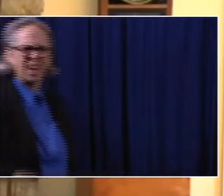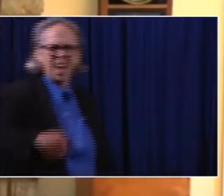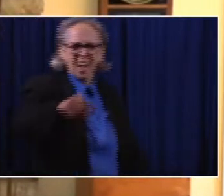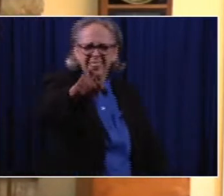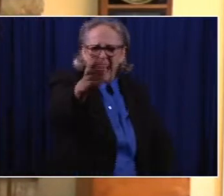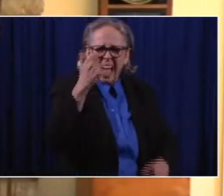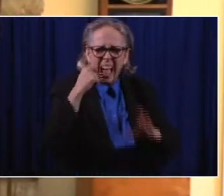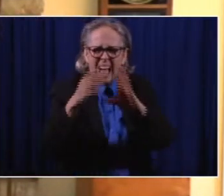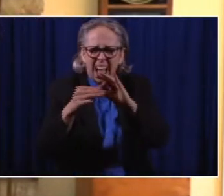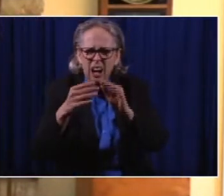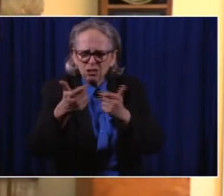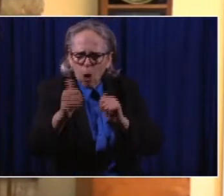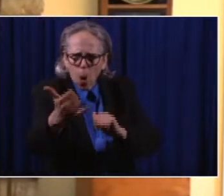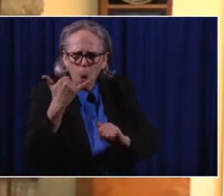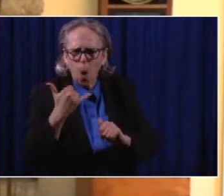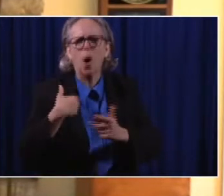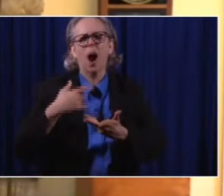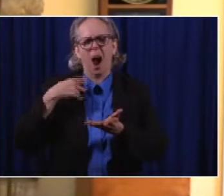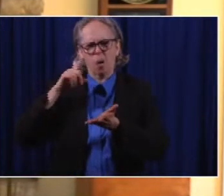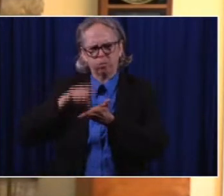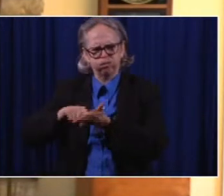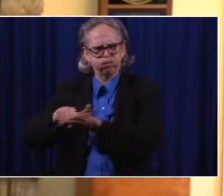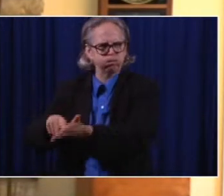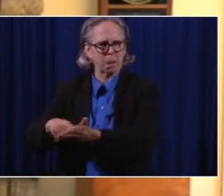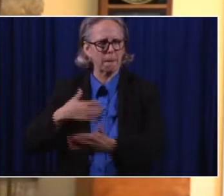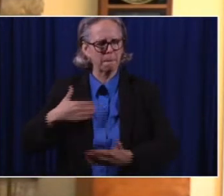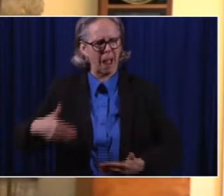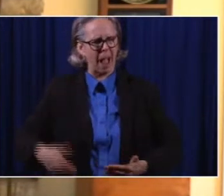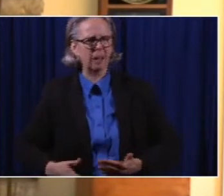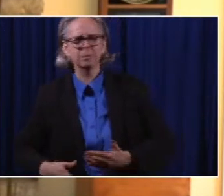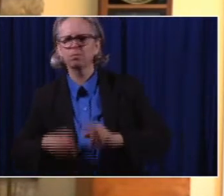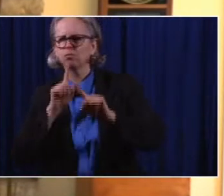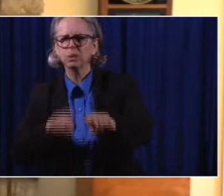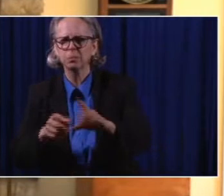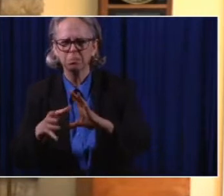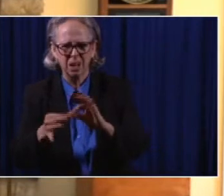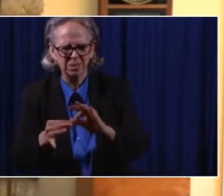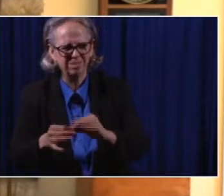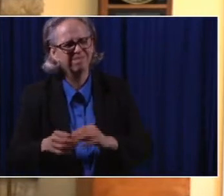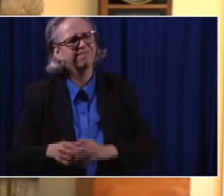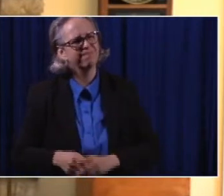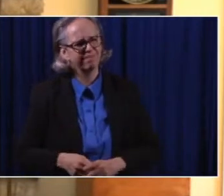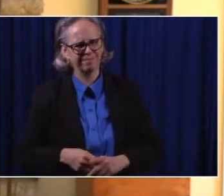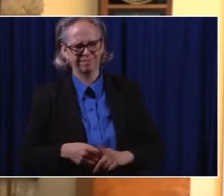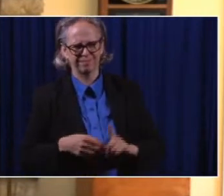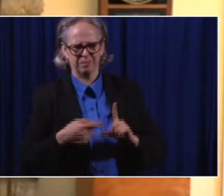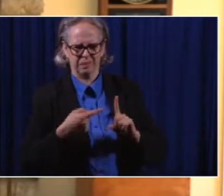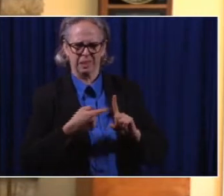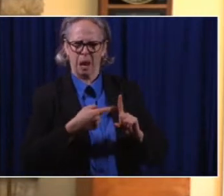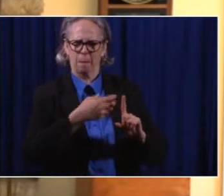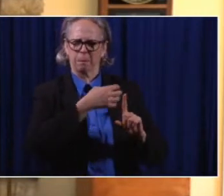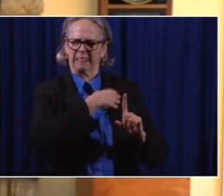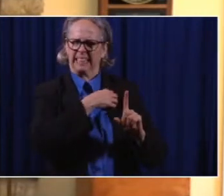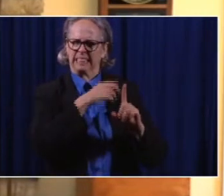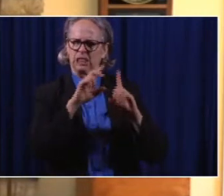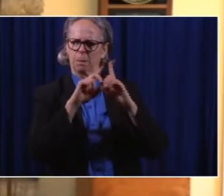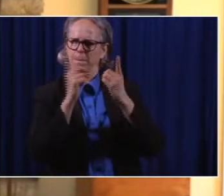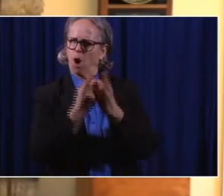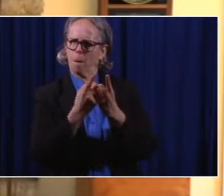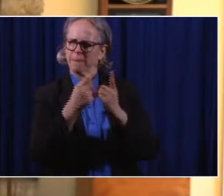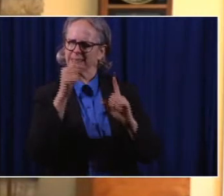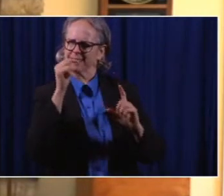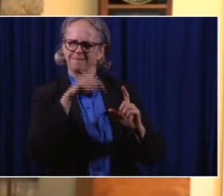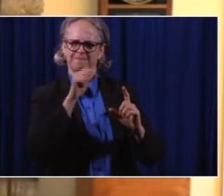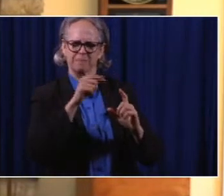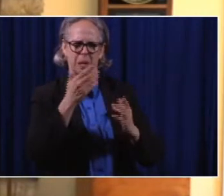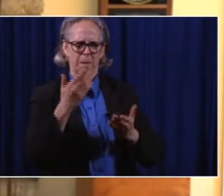that is that is a matter that was within the jurisdiction of that police department. There may be a legitimate